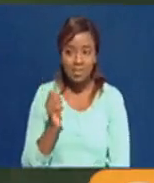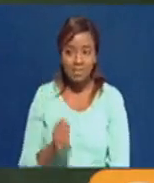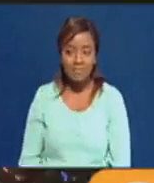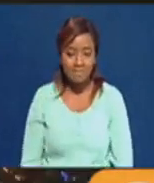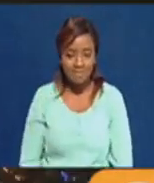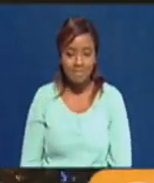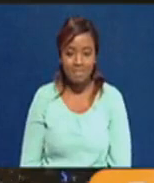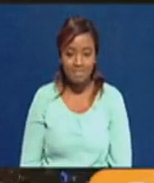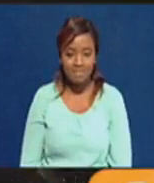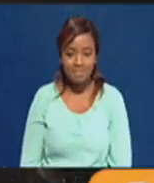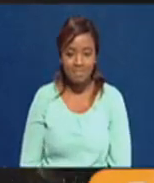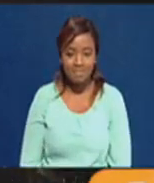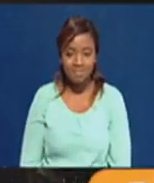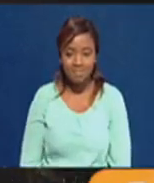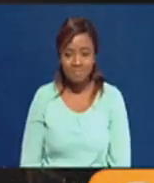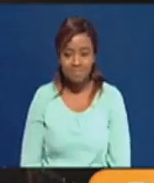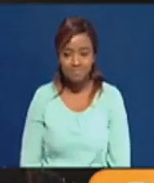city.